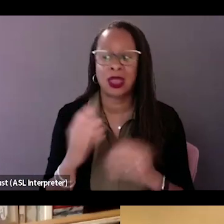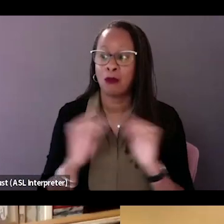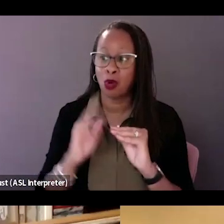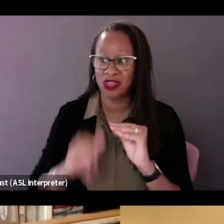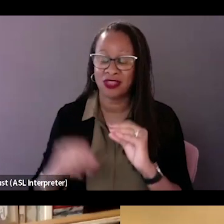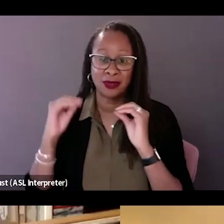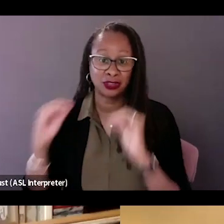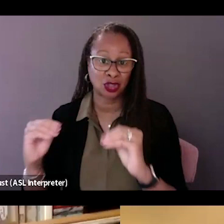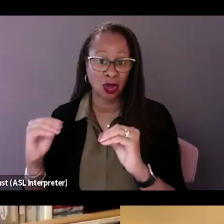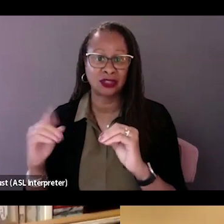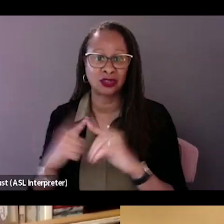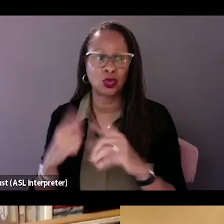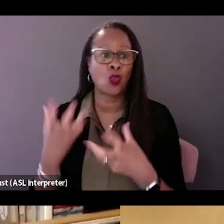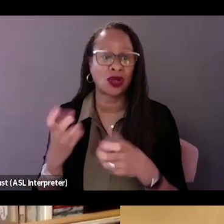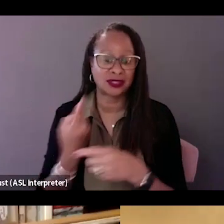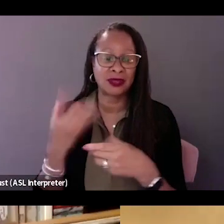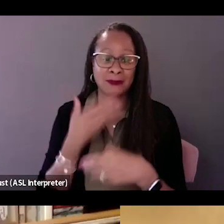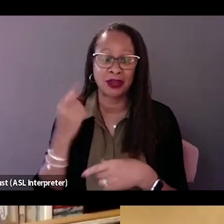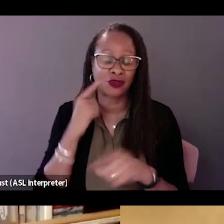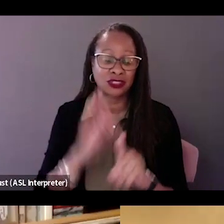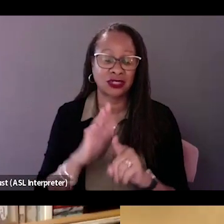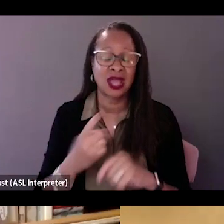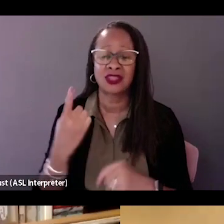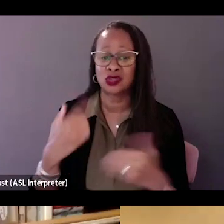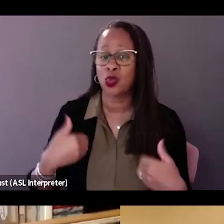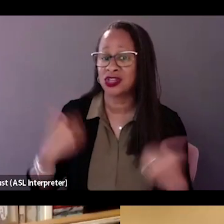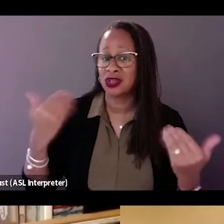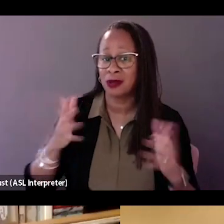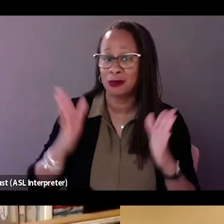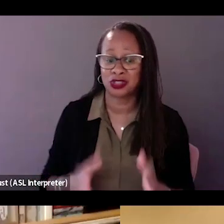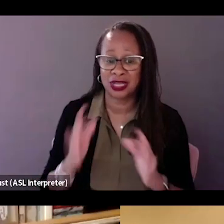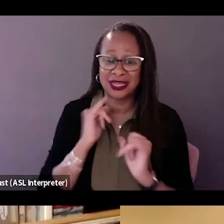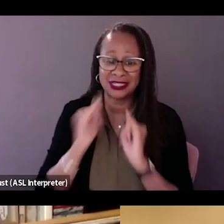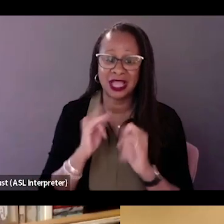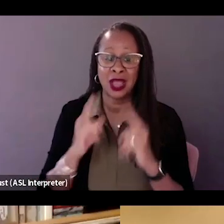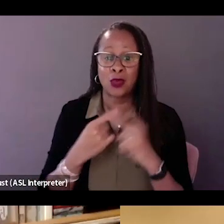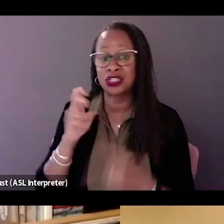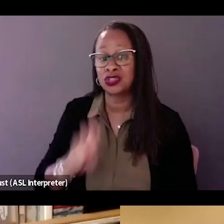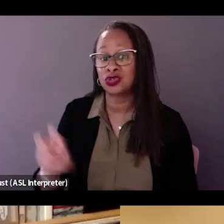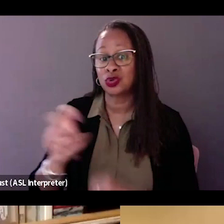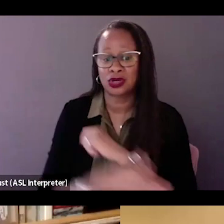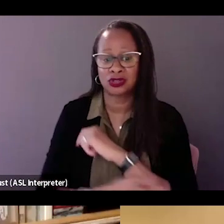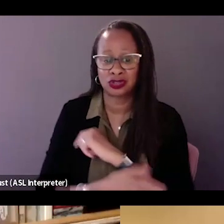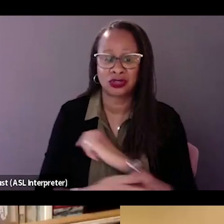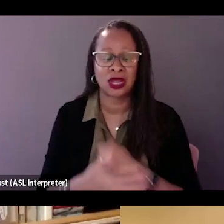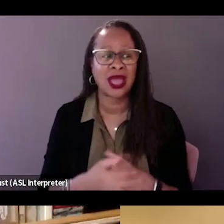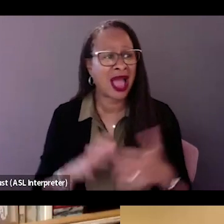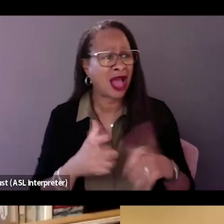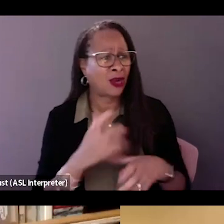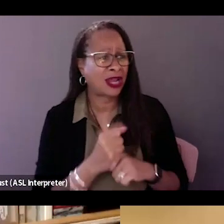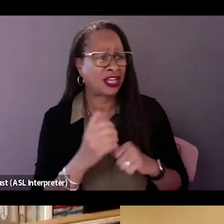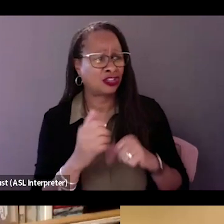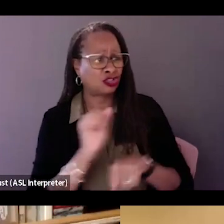want something better for themselves. And there's that young guy that he interviews when he's touring the country, and the guy says, "How can I get a job if I have no